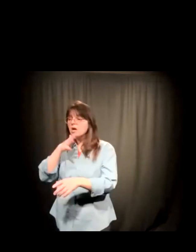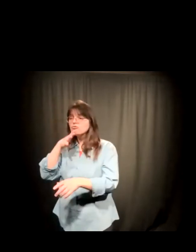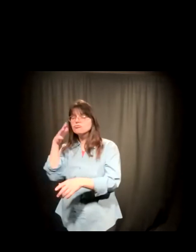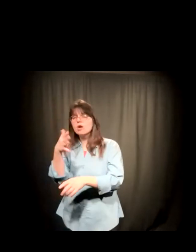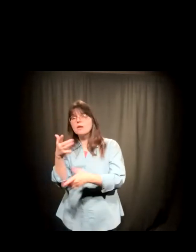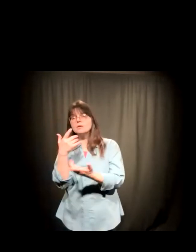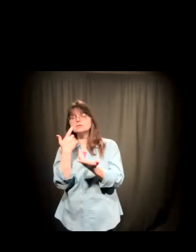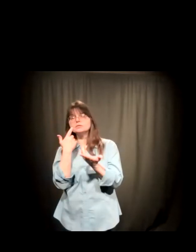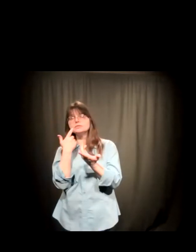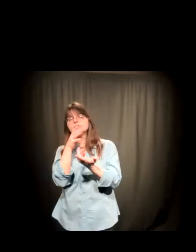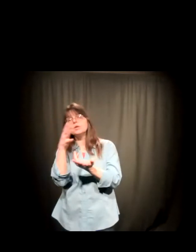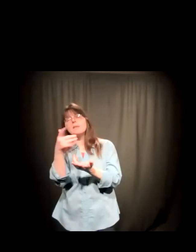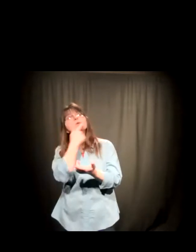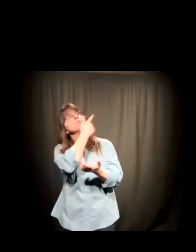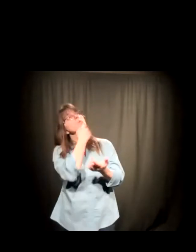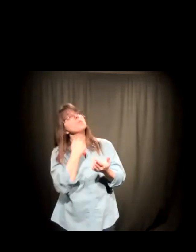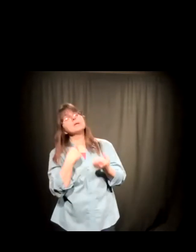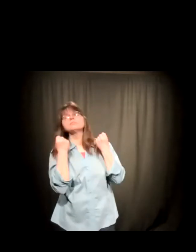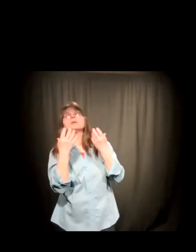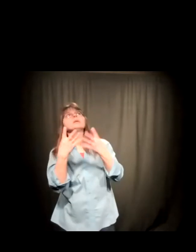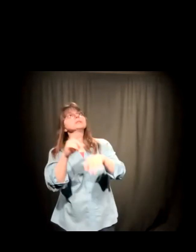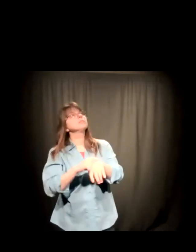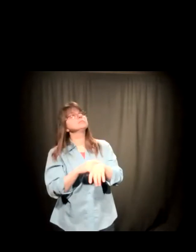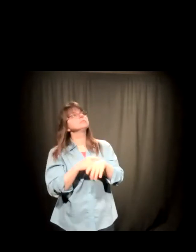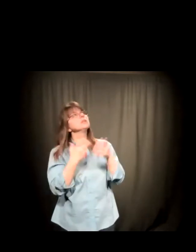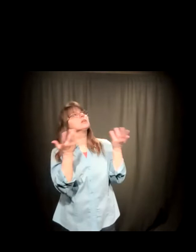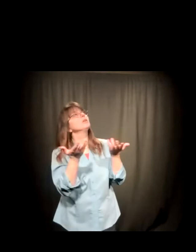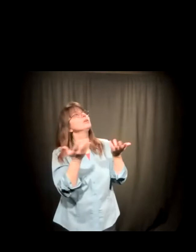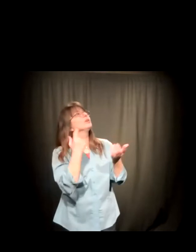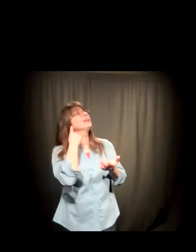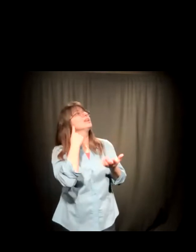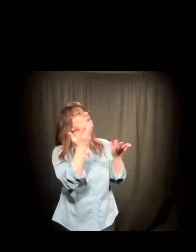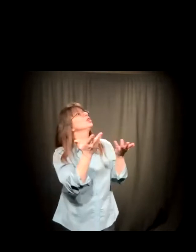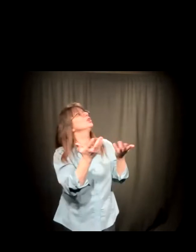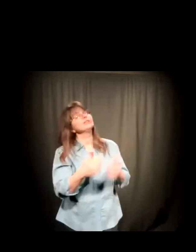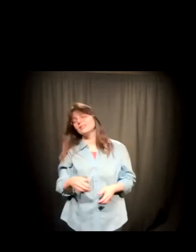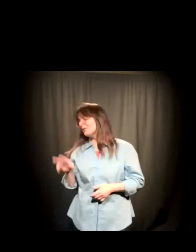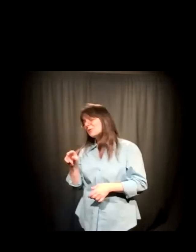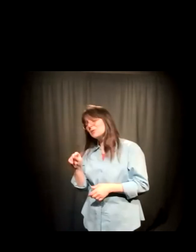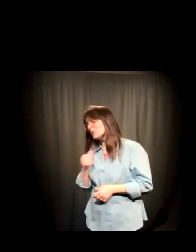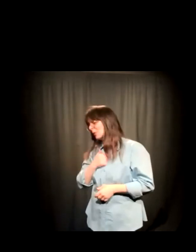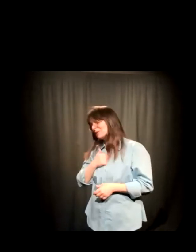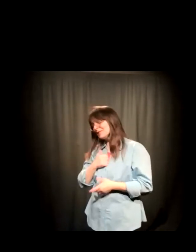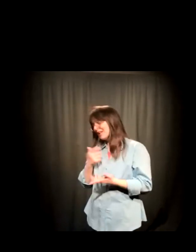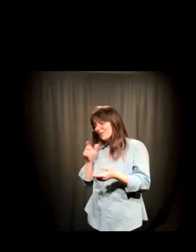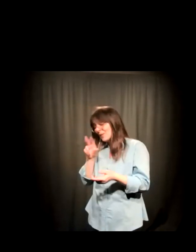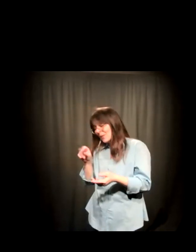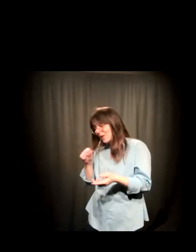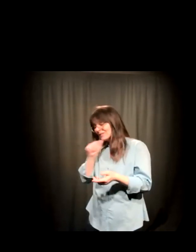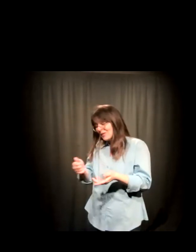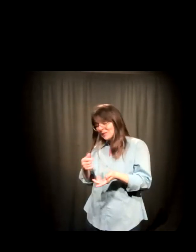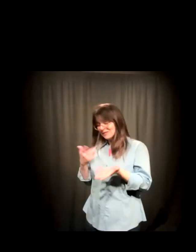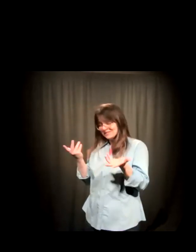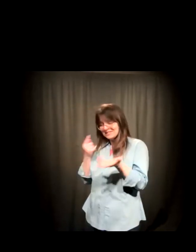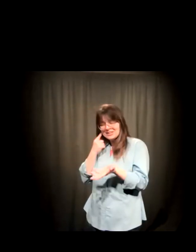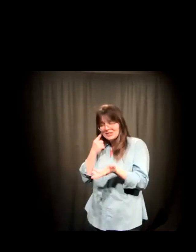hear anything, and I mostly believed her, but I was also fundamentally confused. I thought her deafness